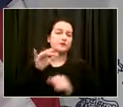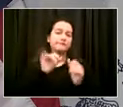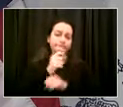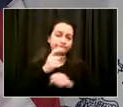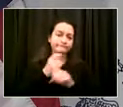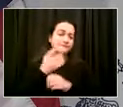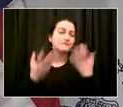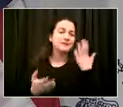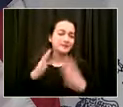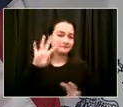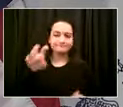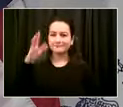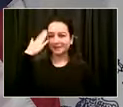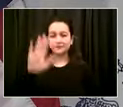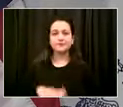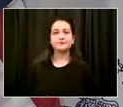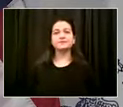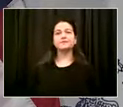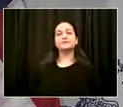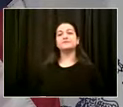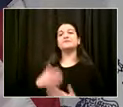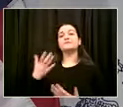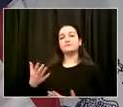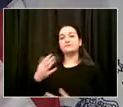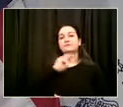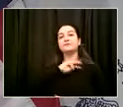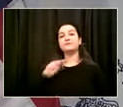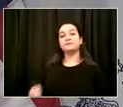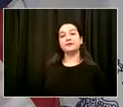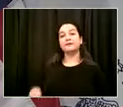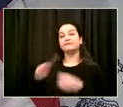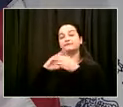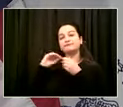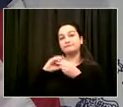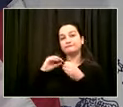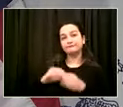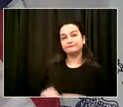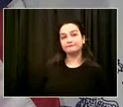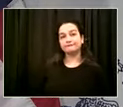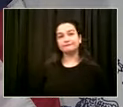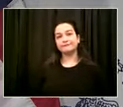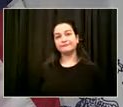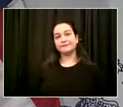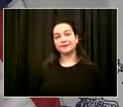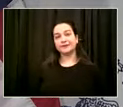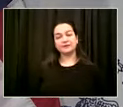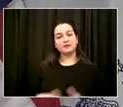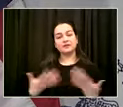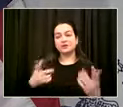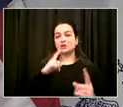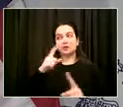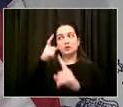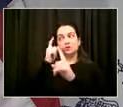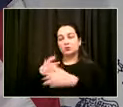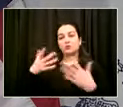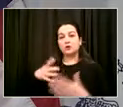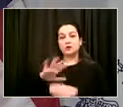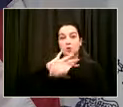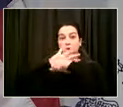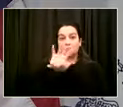the first 6 months of this year in many ways. And I'm not saying that's the end of the discussion. I'm saying if we can get to 5 million people vaccinated and